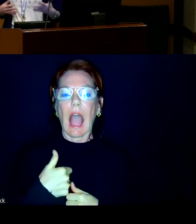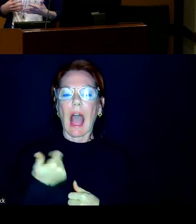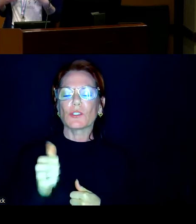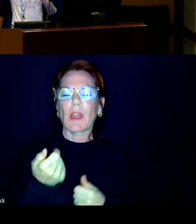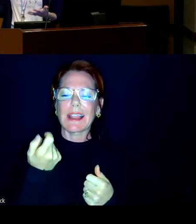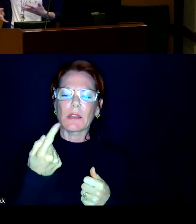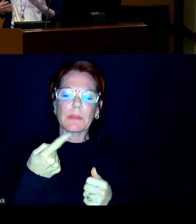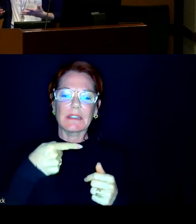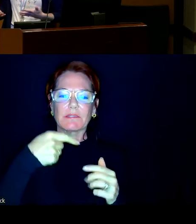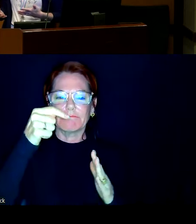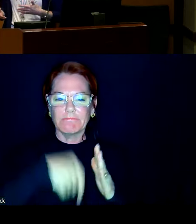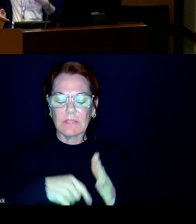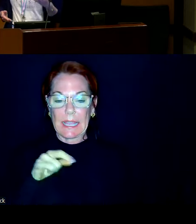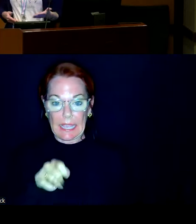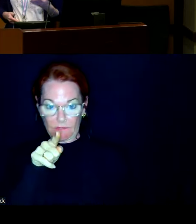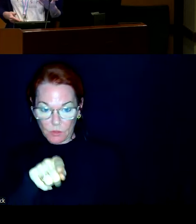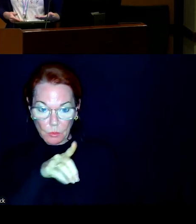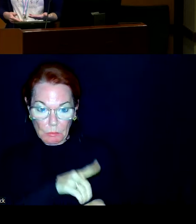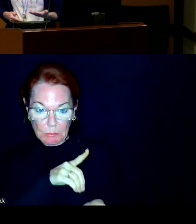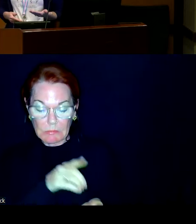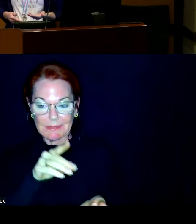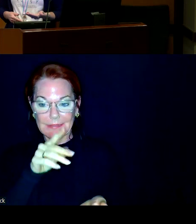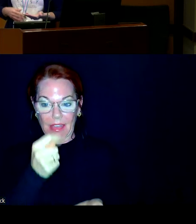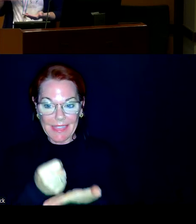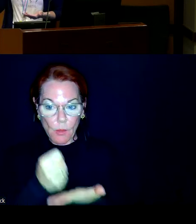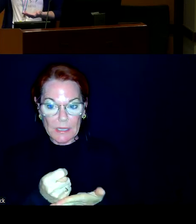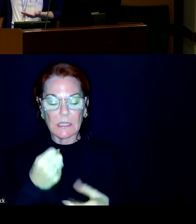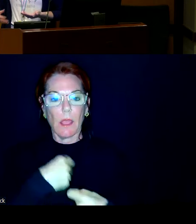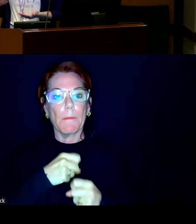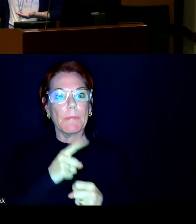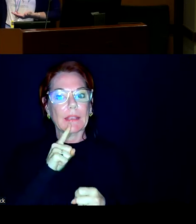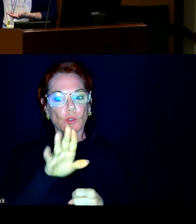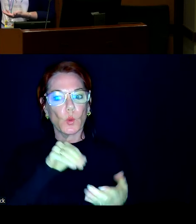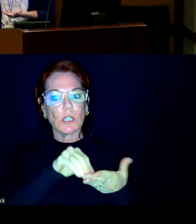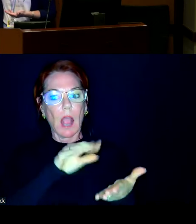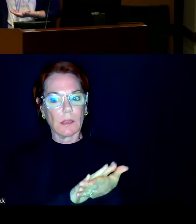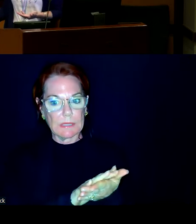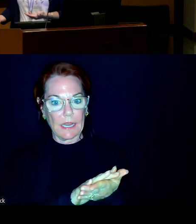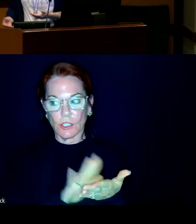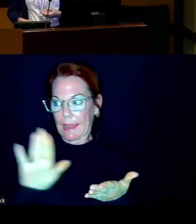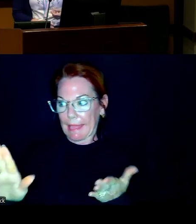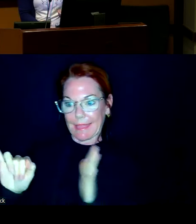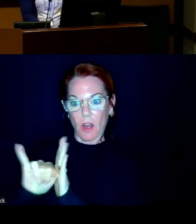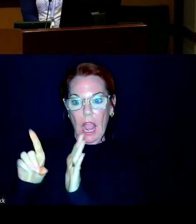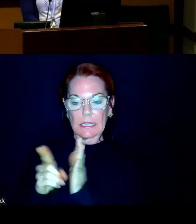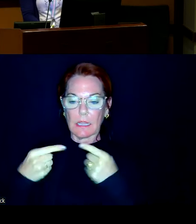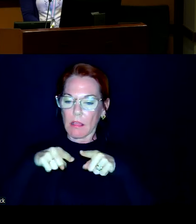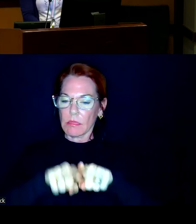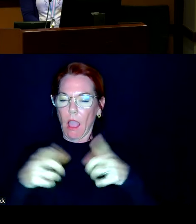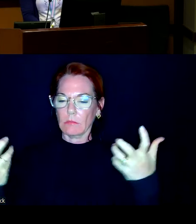for those of you who are providers and therapists, making sure that your documentation aligns with how this person identifies.